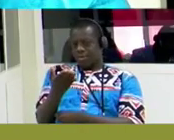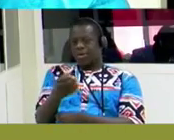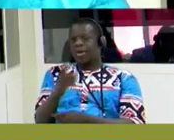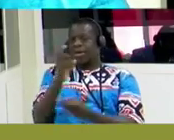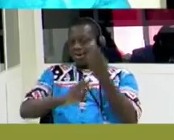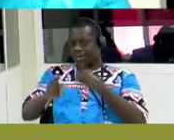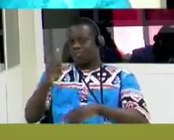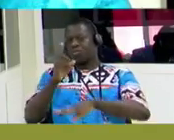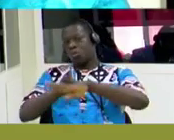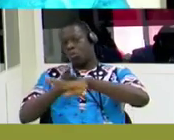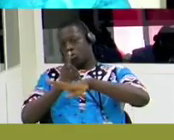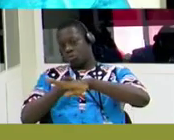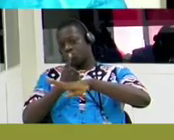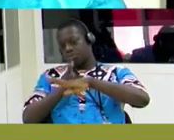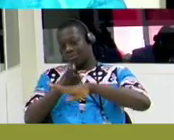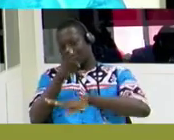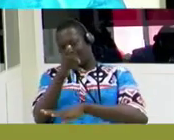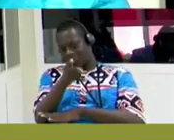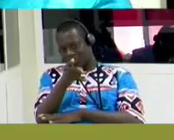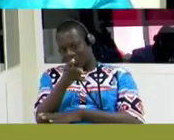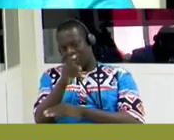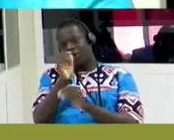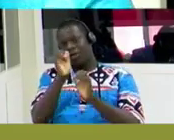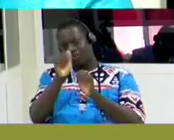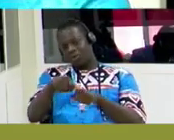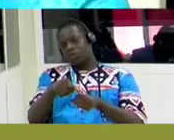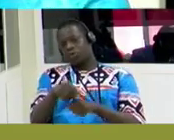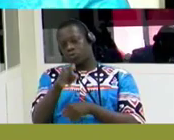warning again so that